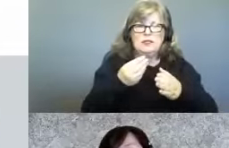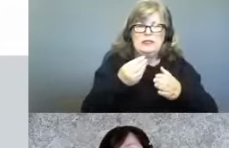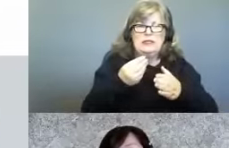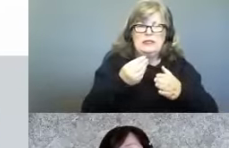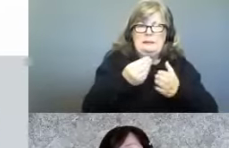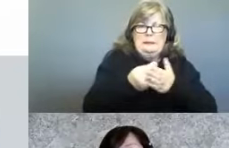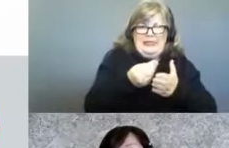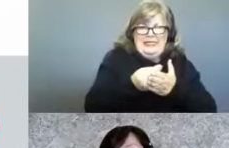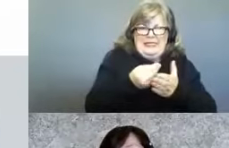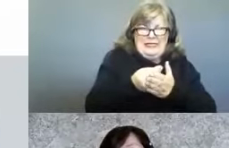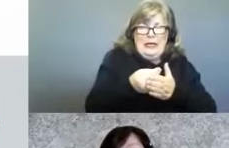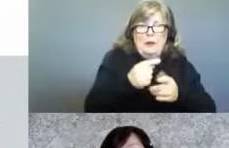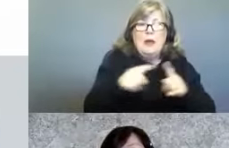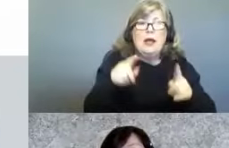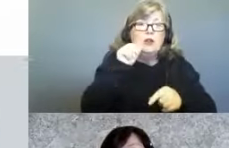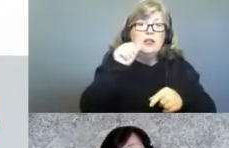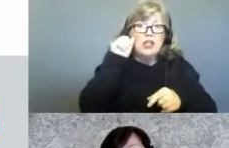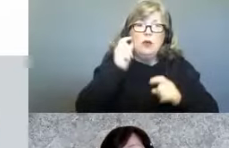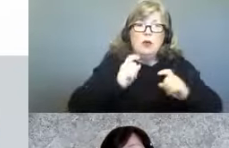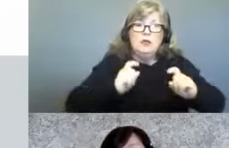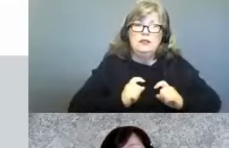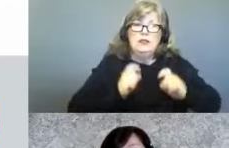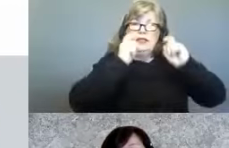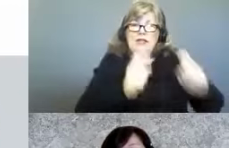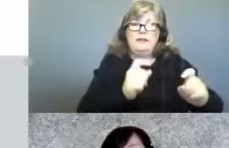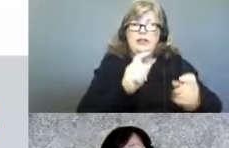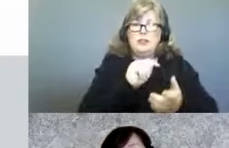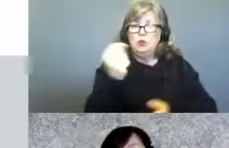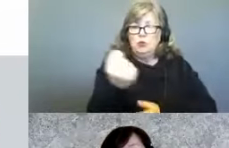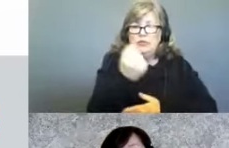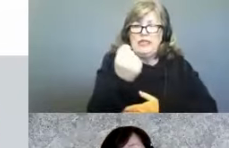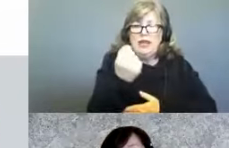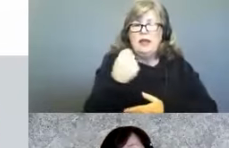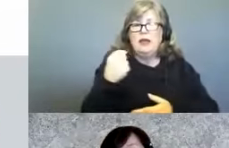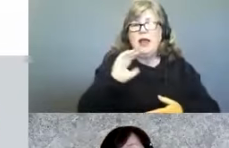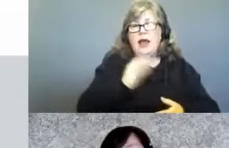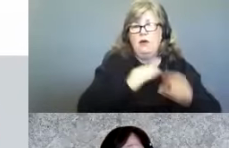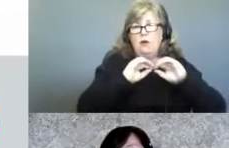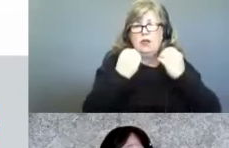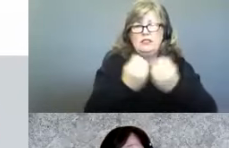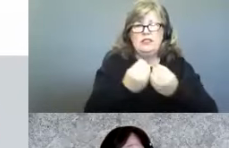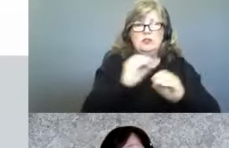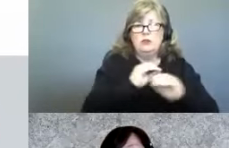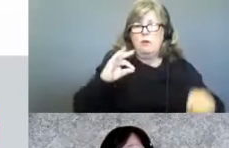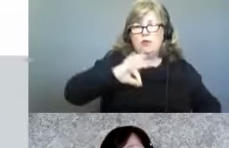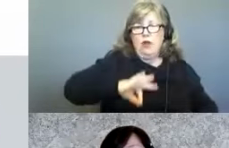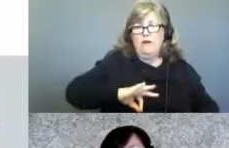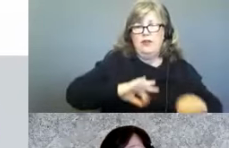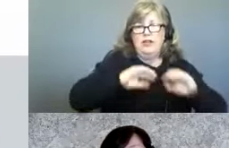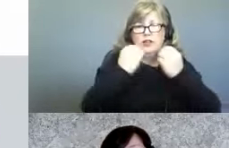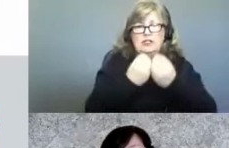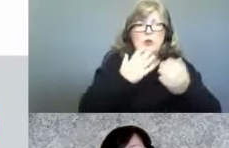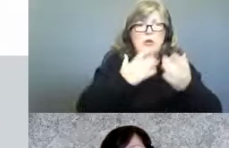Tuesday. Both of our organizations are not-for-profits, charities. We try to do so much work with so little,